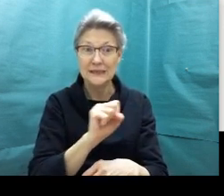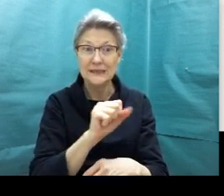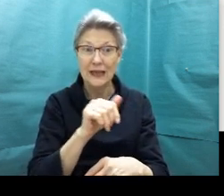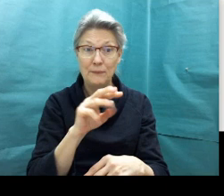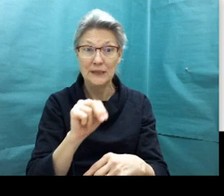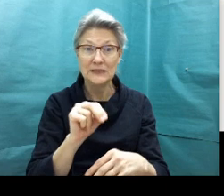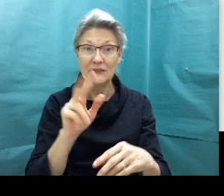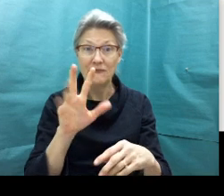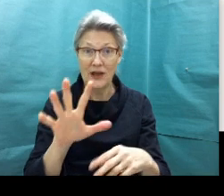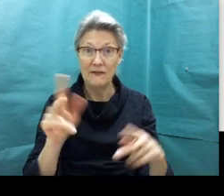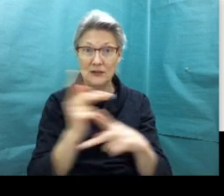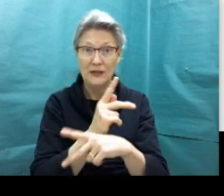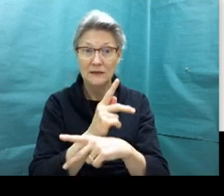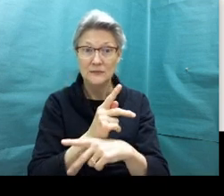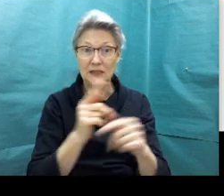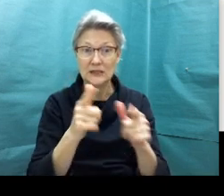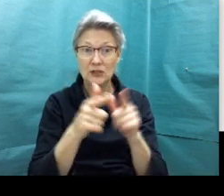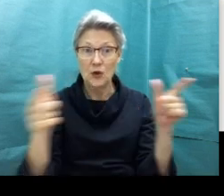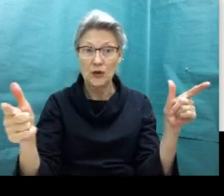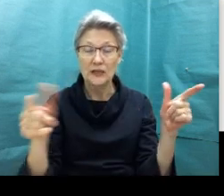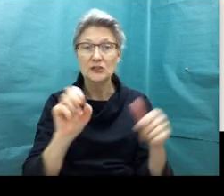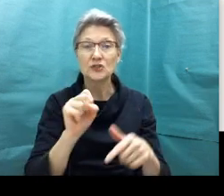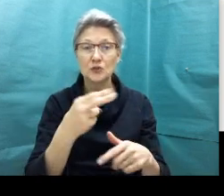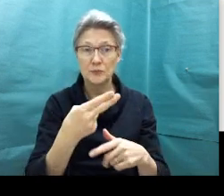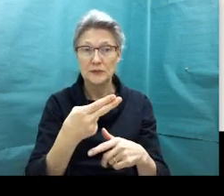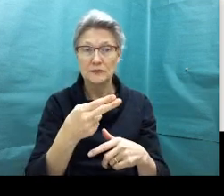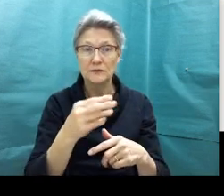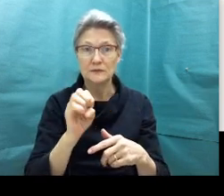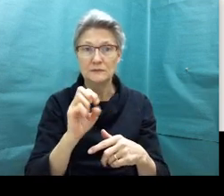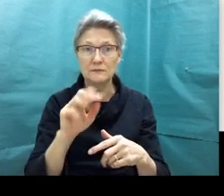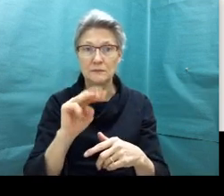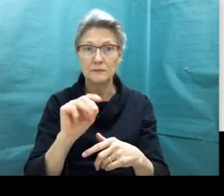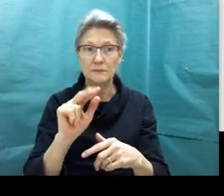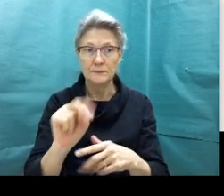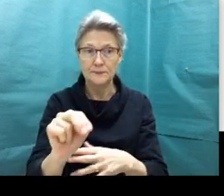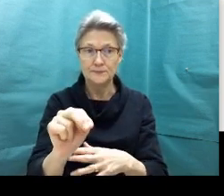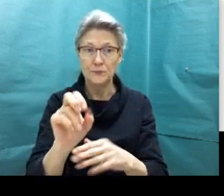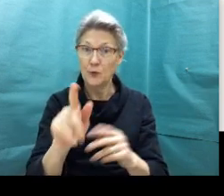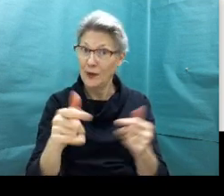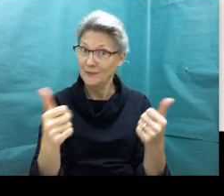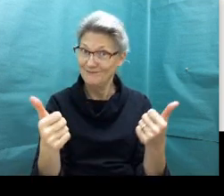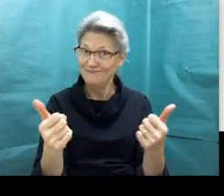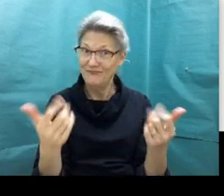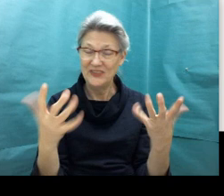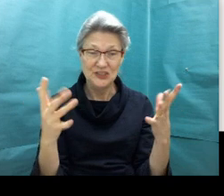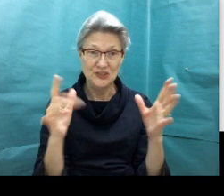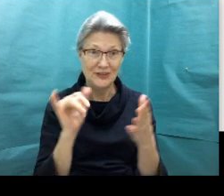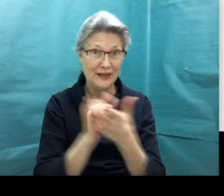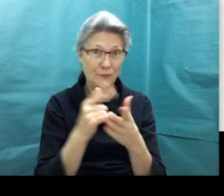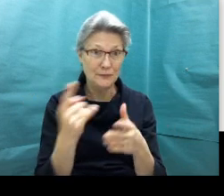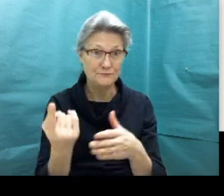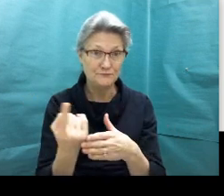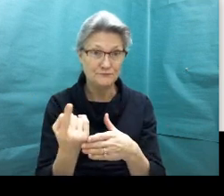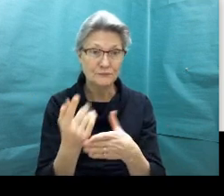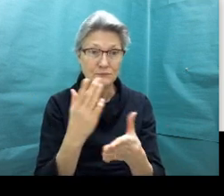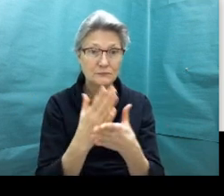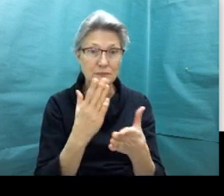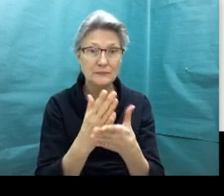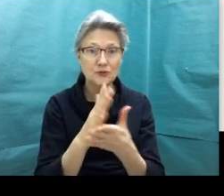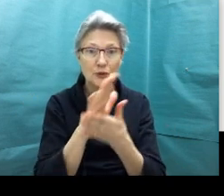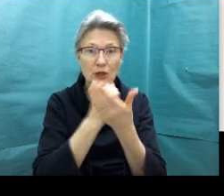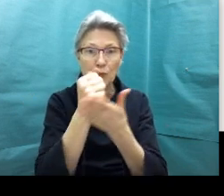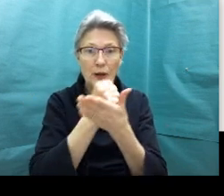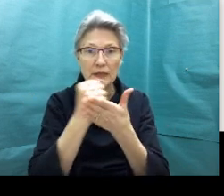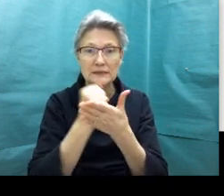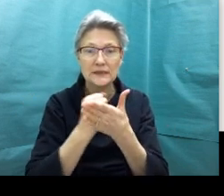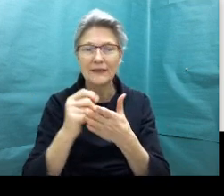is 5 times as long as Sherman. All right, we got that one covered. I'm going to pause so I can clear my board, and